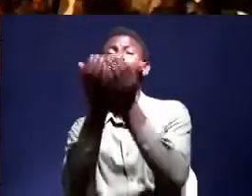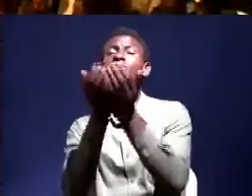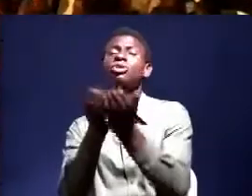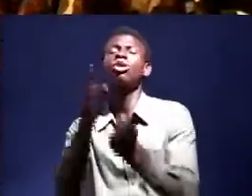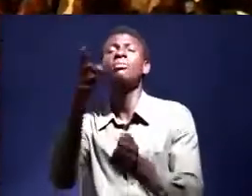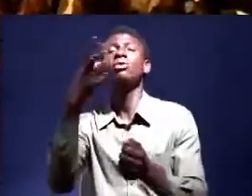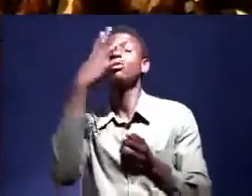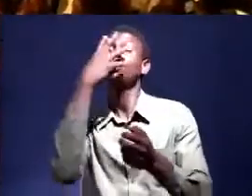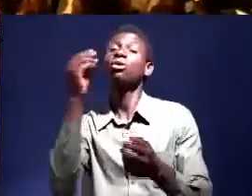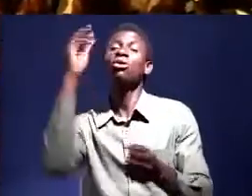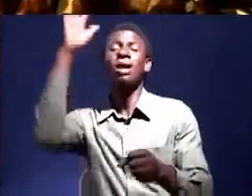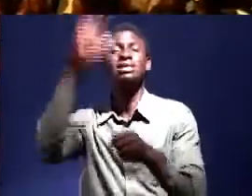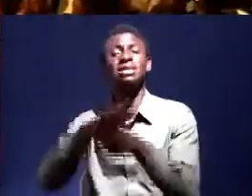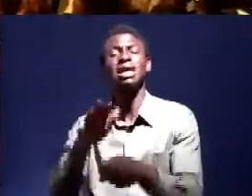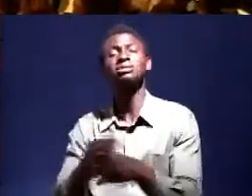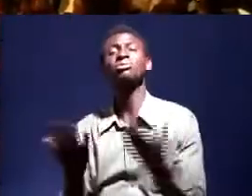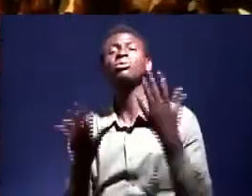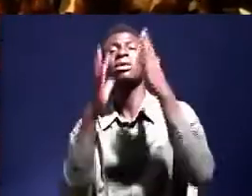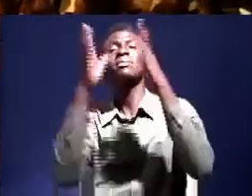Walk into the water.